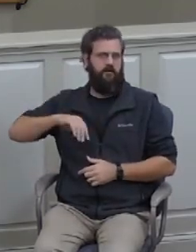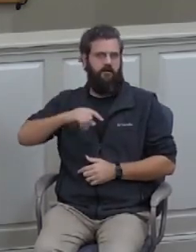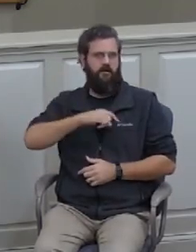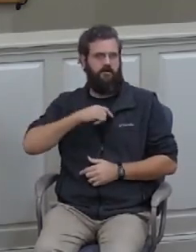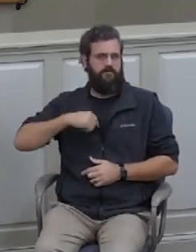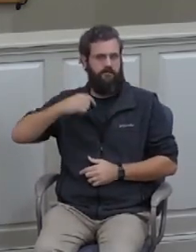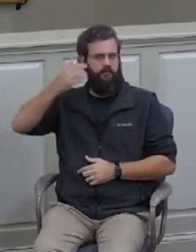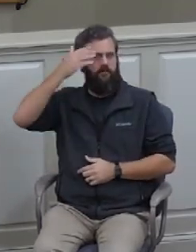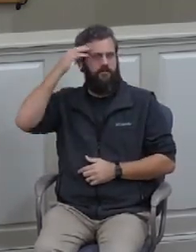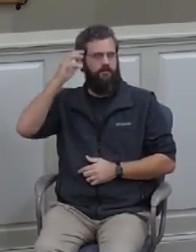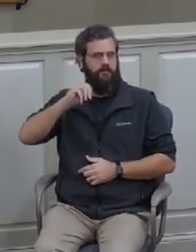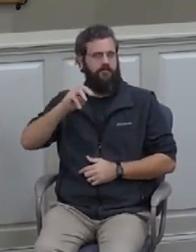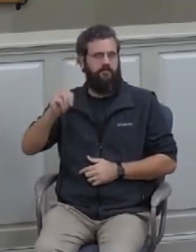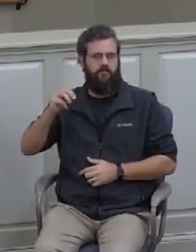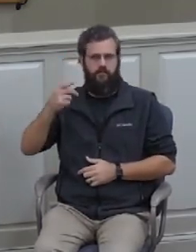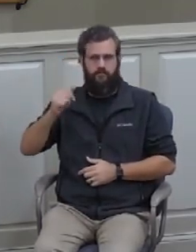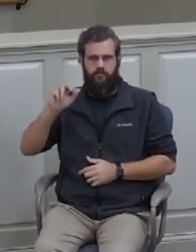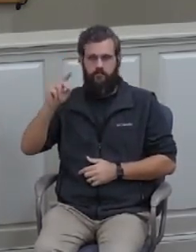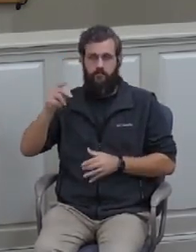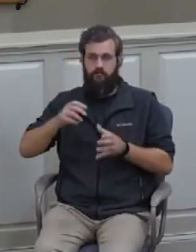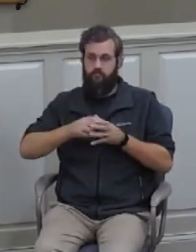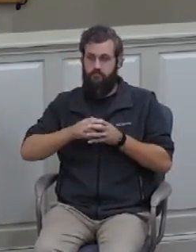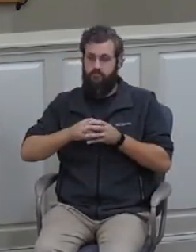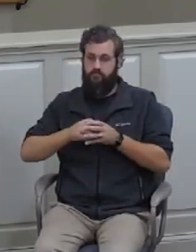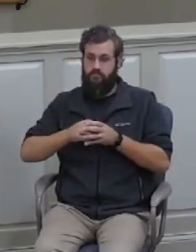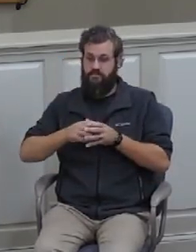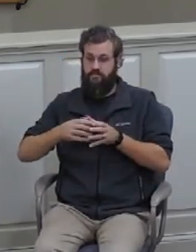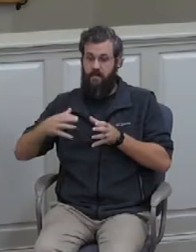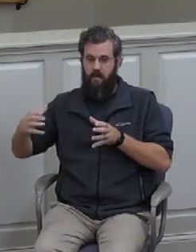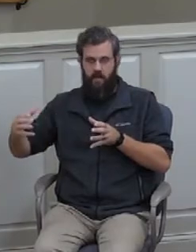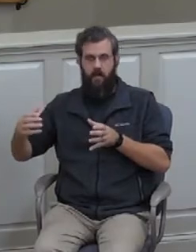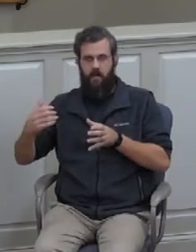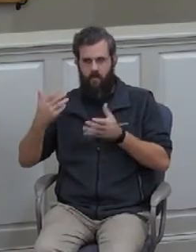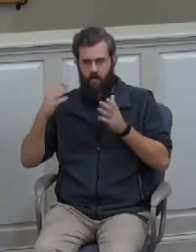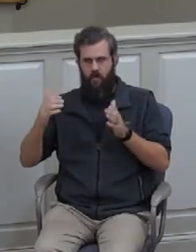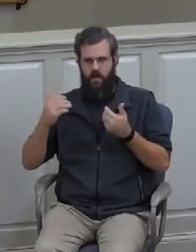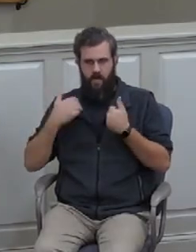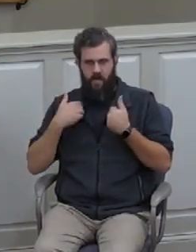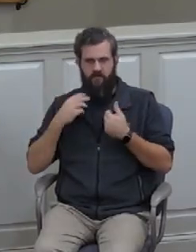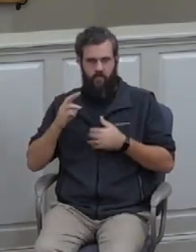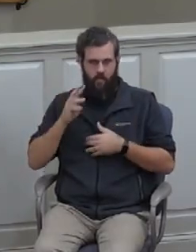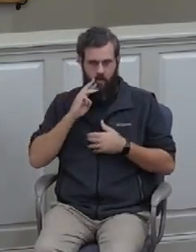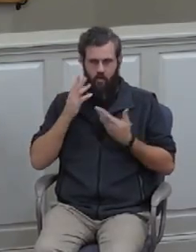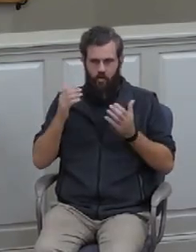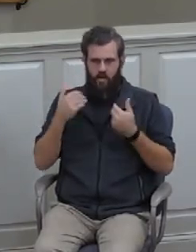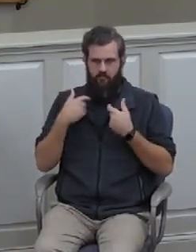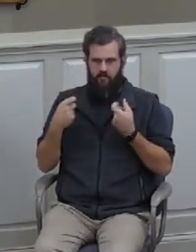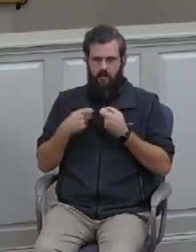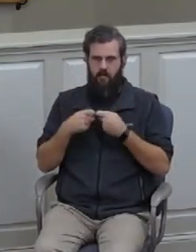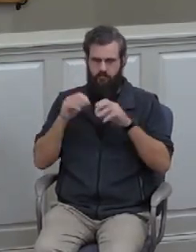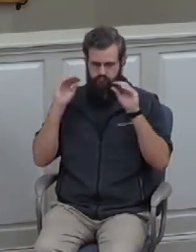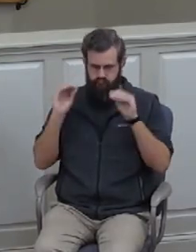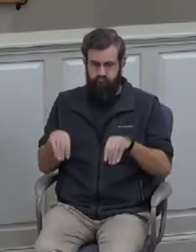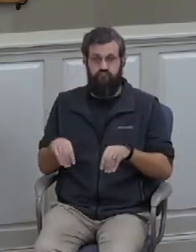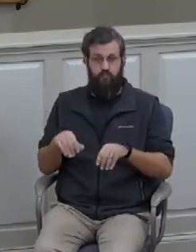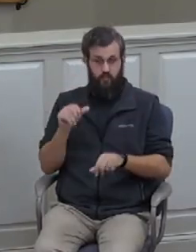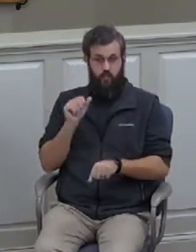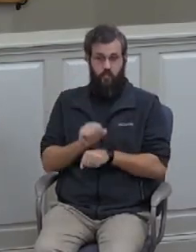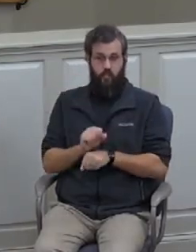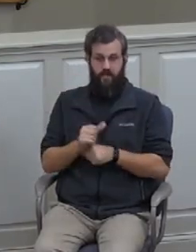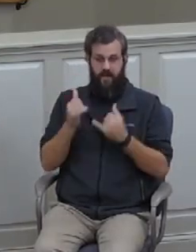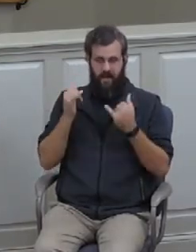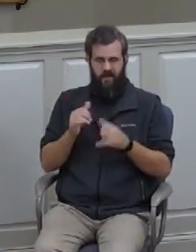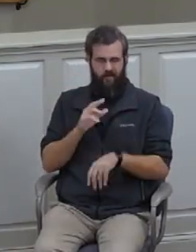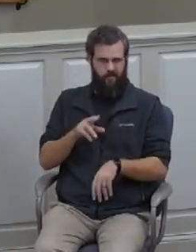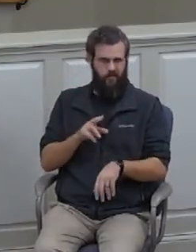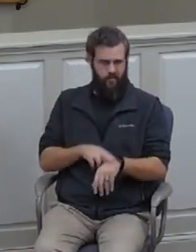expand Millennium Park as well, to have those utilities in, and the work being done now, as per usual,